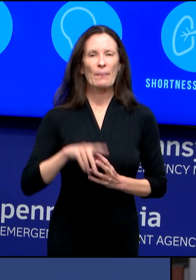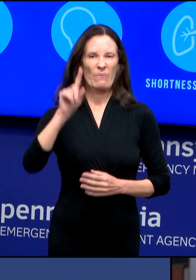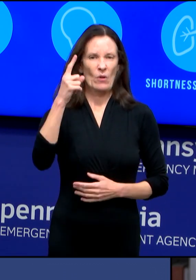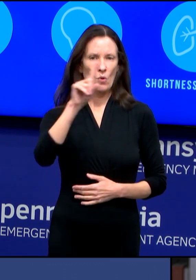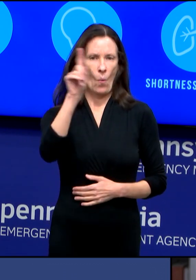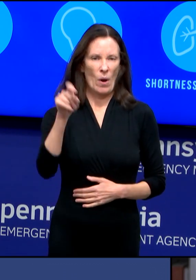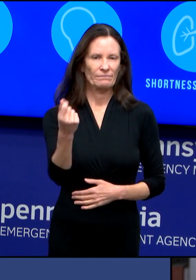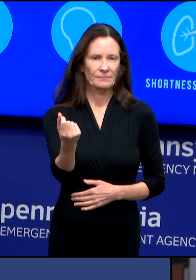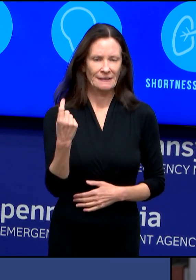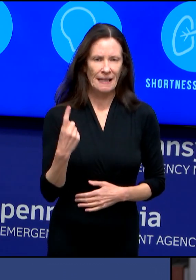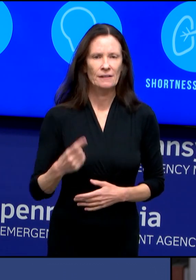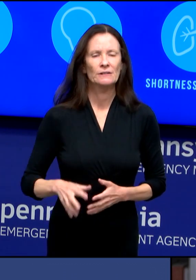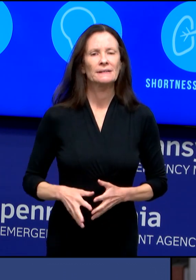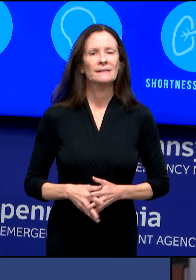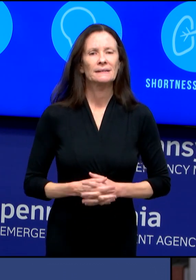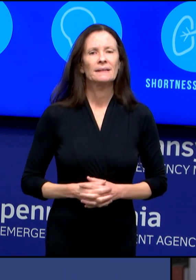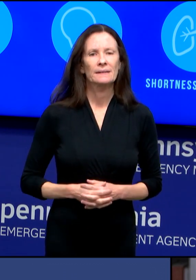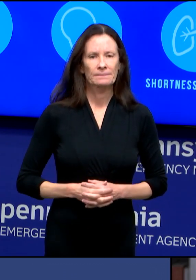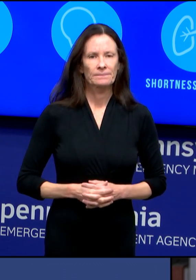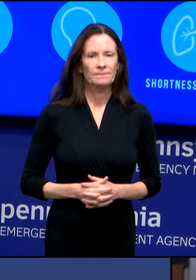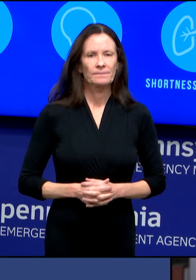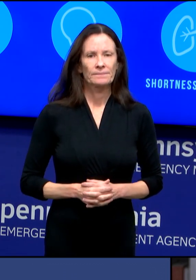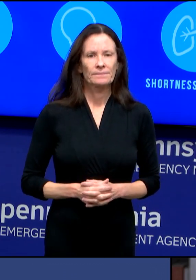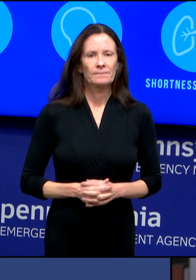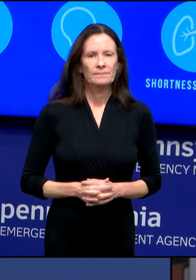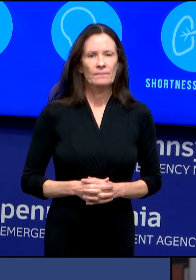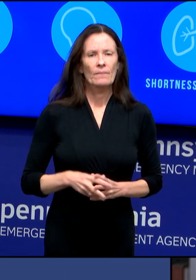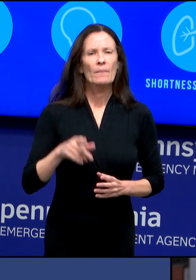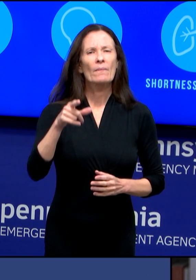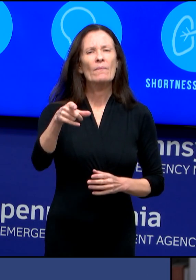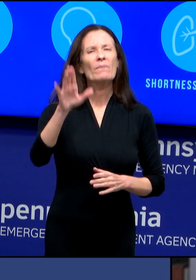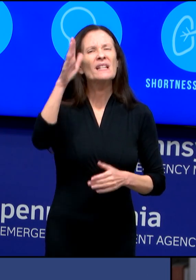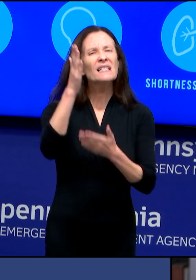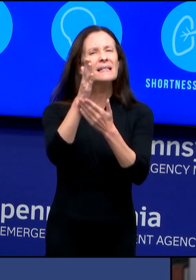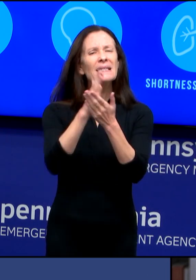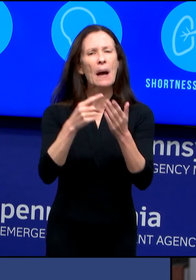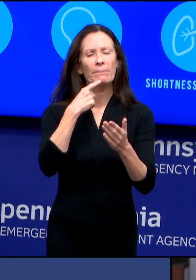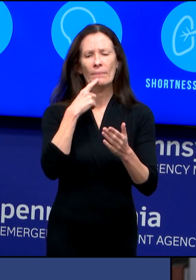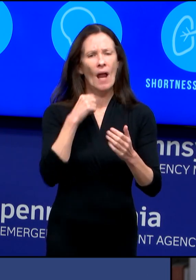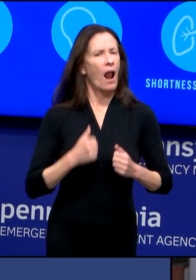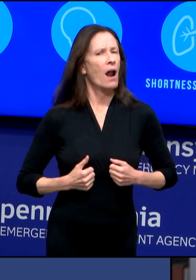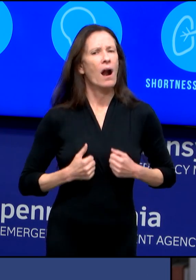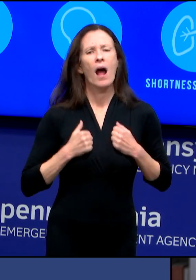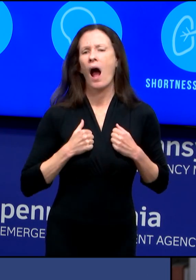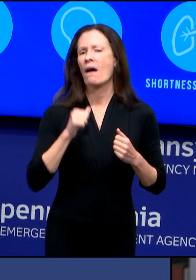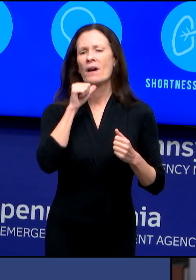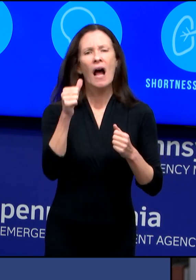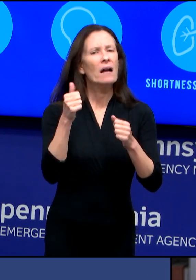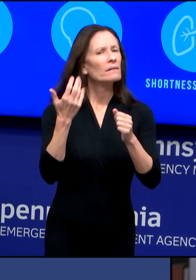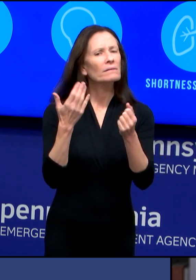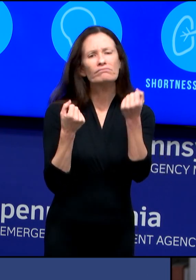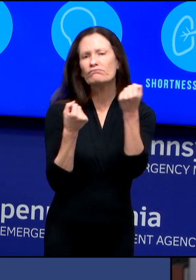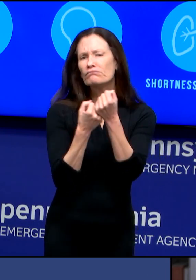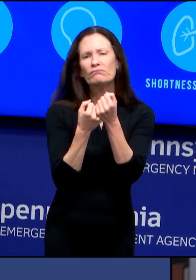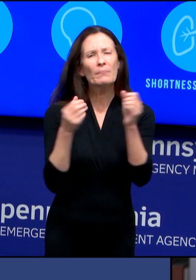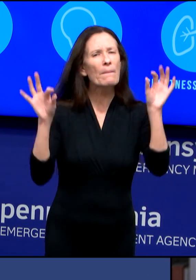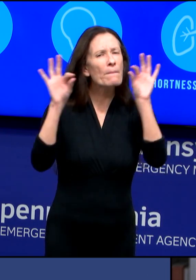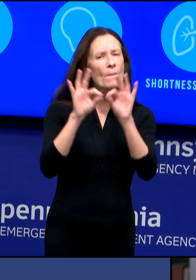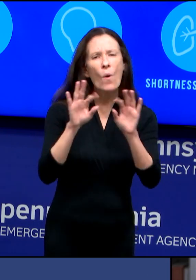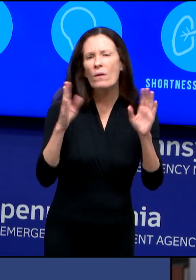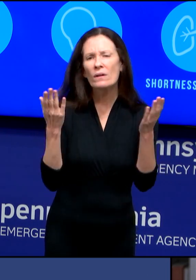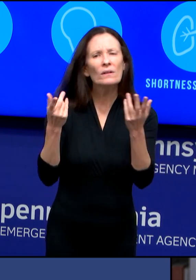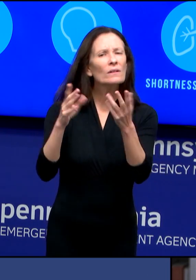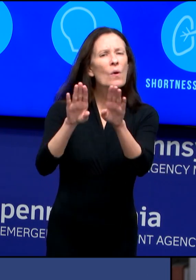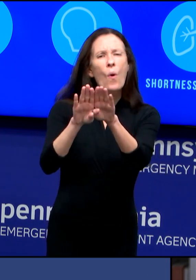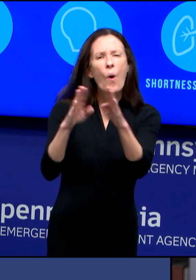stay open will be progressive and will start with warnings. But beyond that, can you go into more detail about the process for being fined and